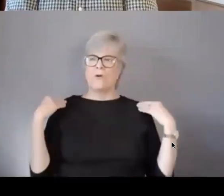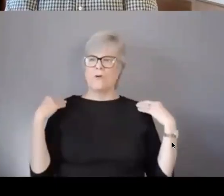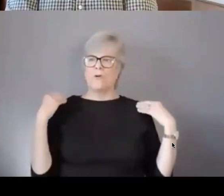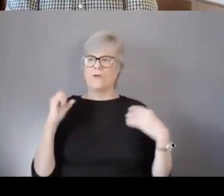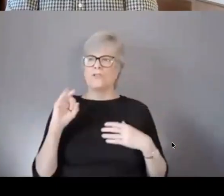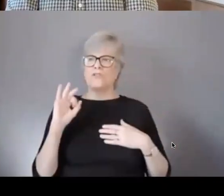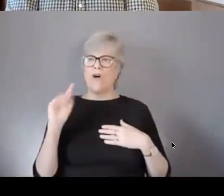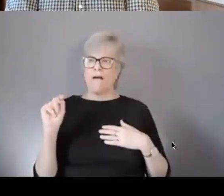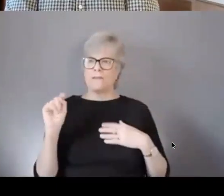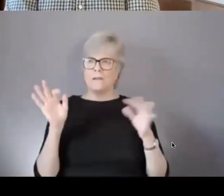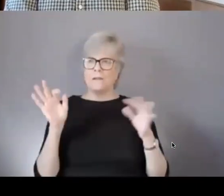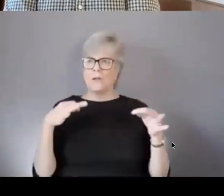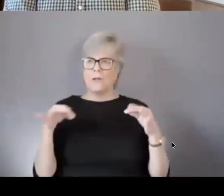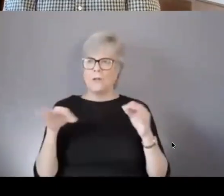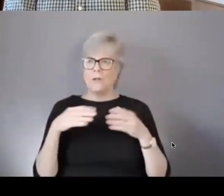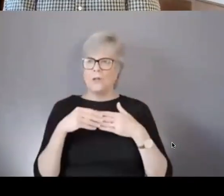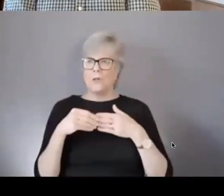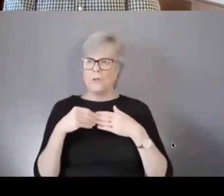loose.